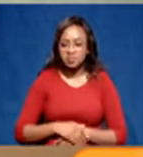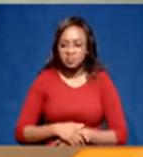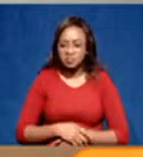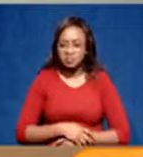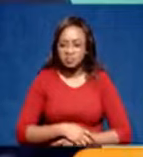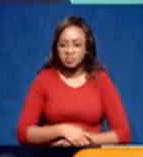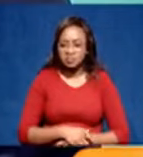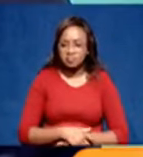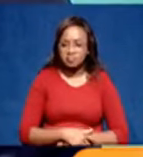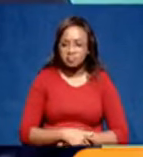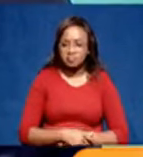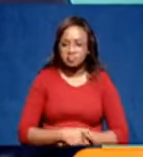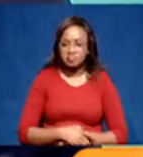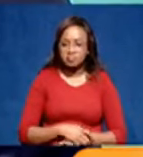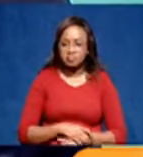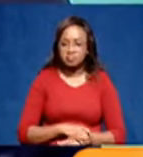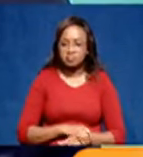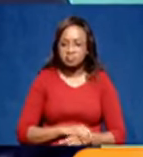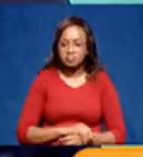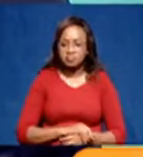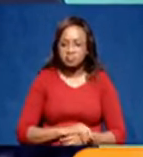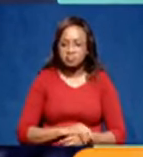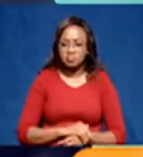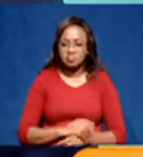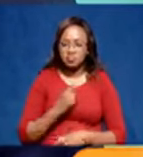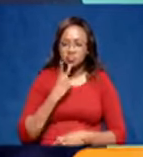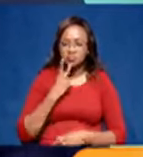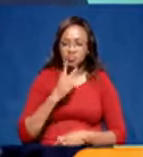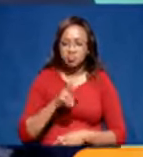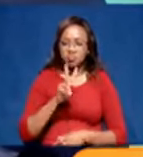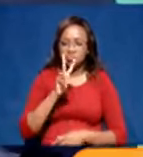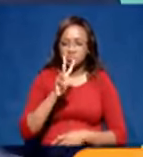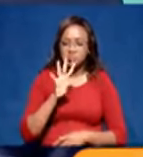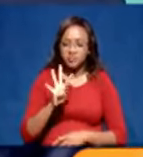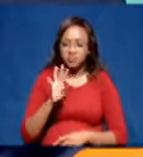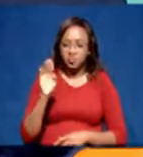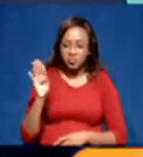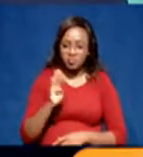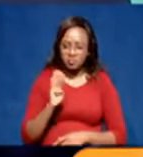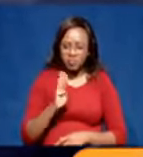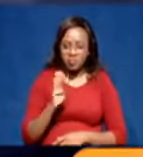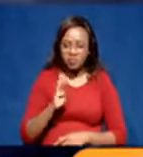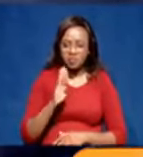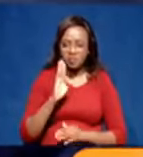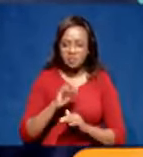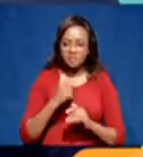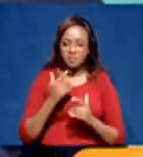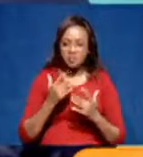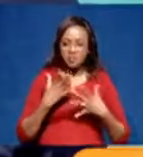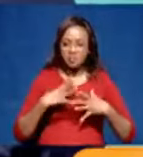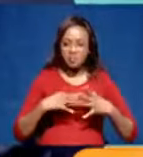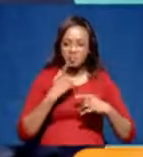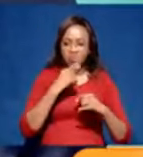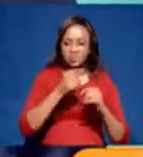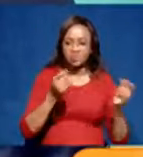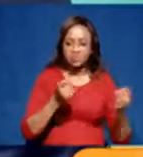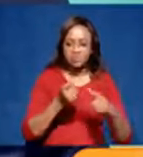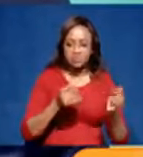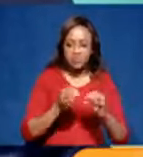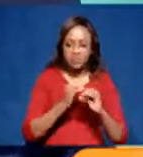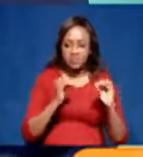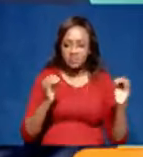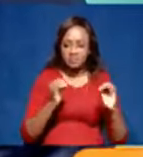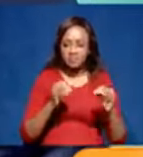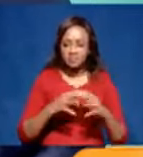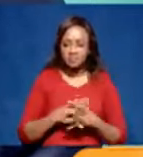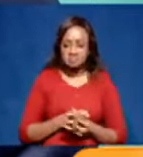Yes. So 224 billion shillings is supposed to come from the non-payroll side. Yes. That's quite